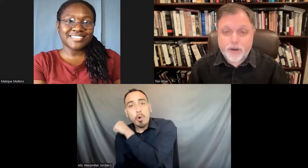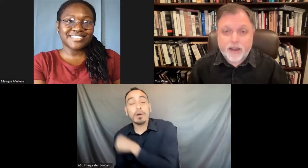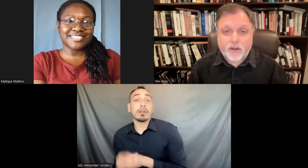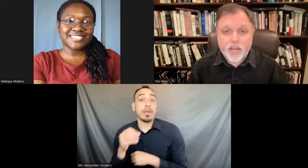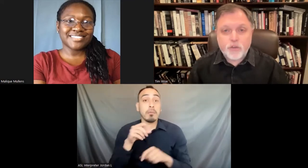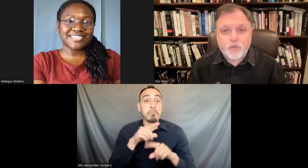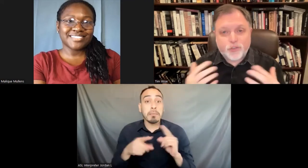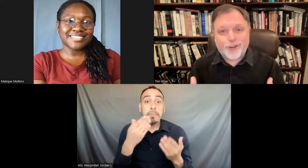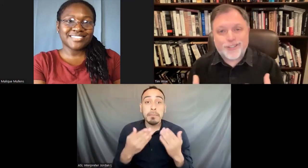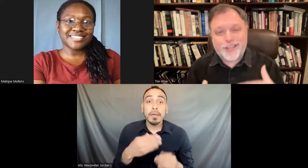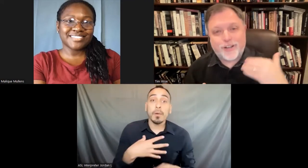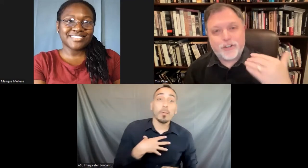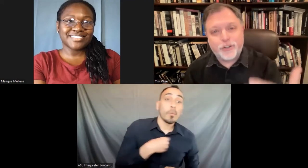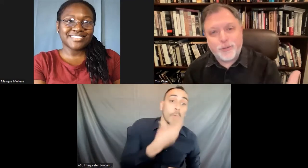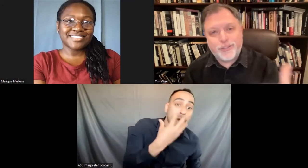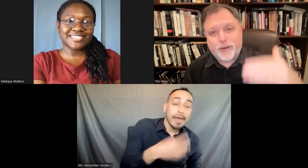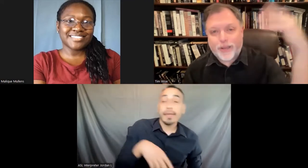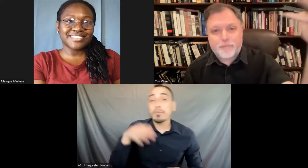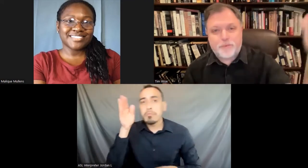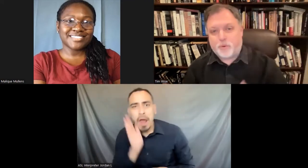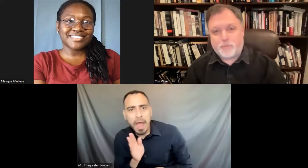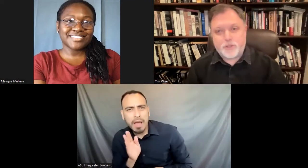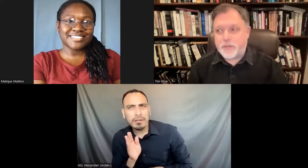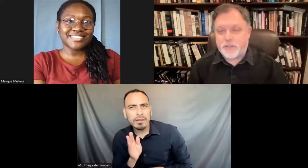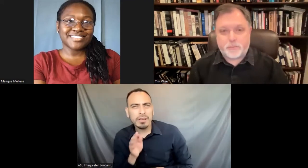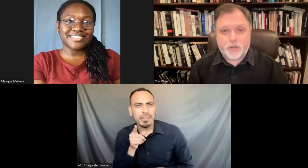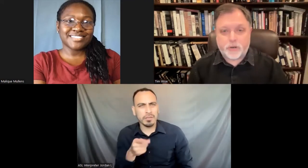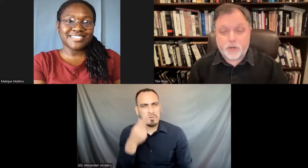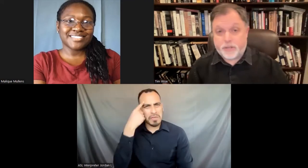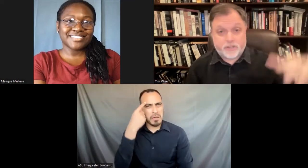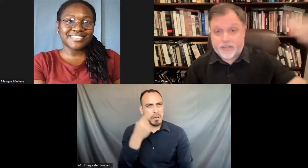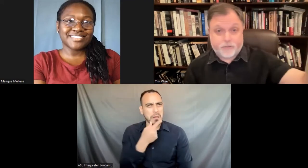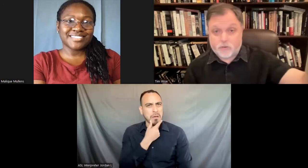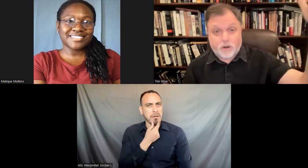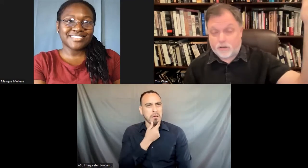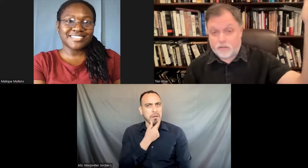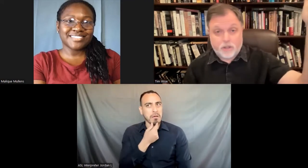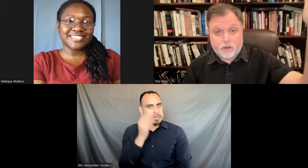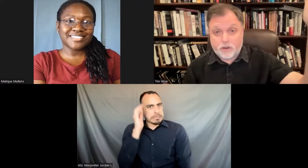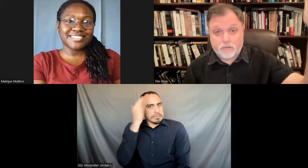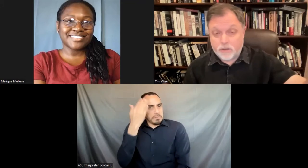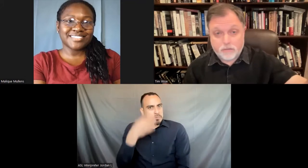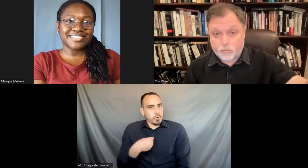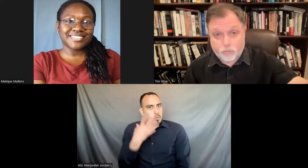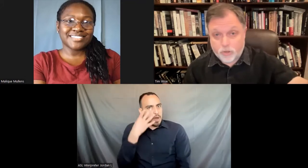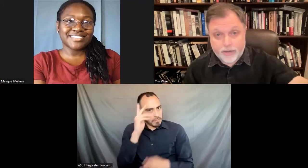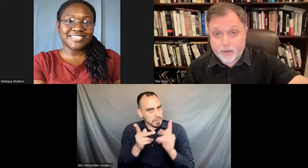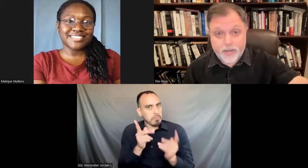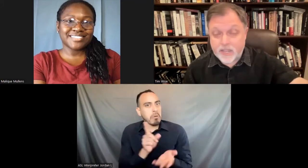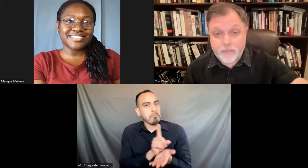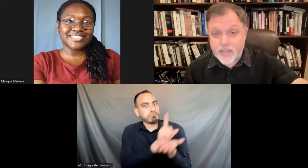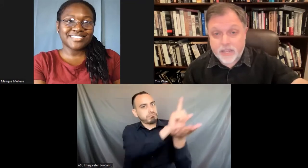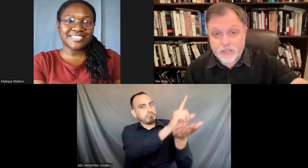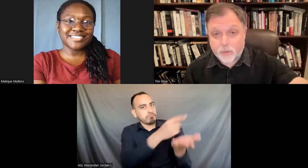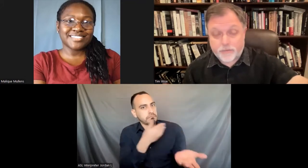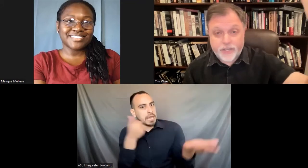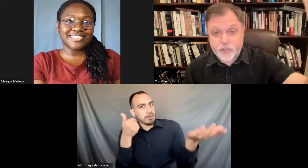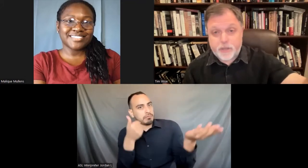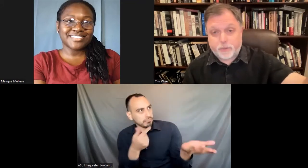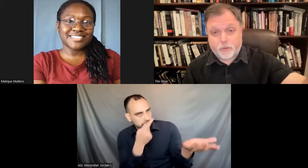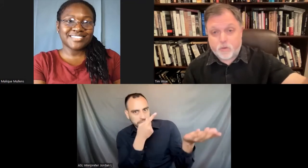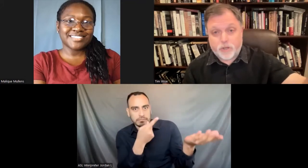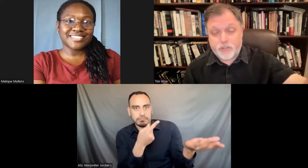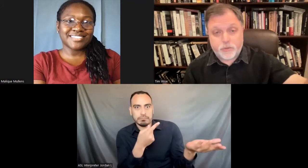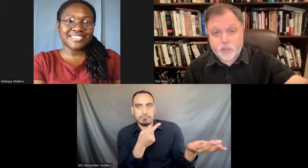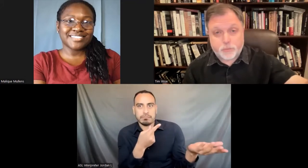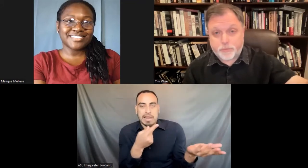white and brown, you start to conclude that white people must be superior because, after all, you know, anybody can make it. So if these